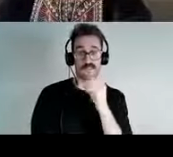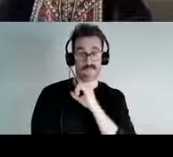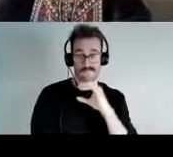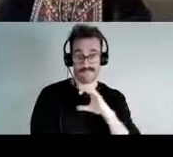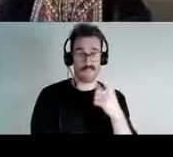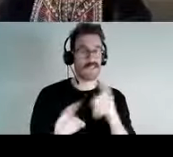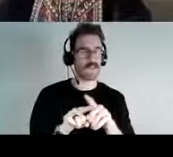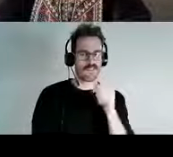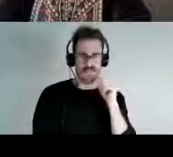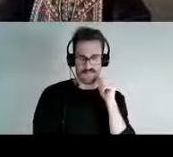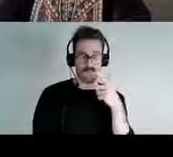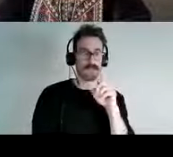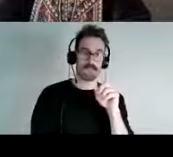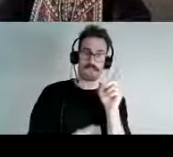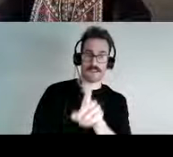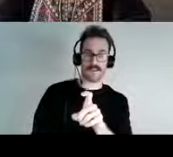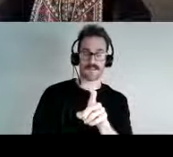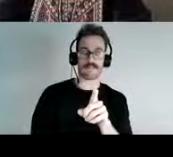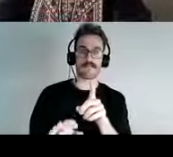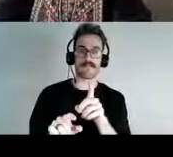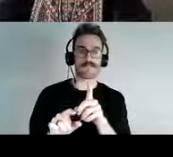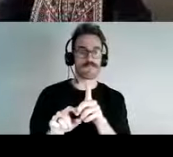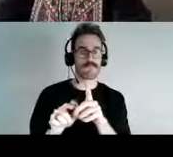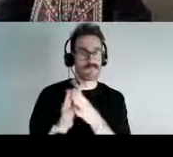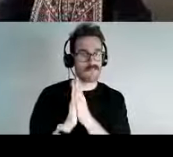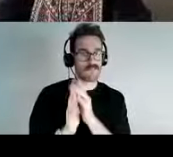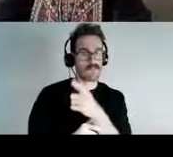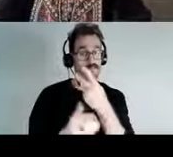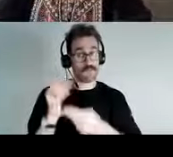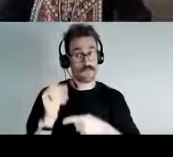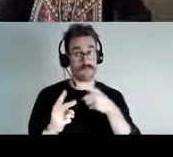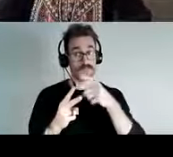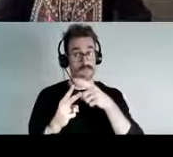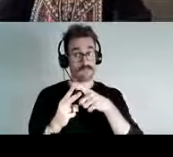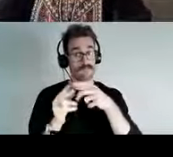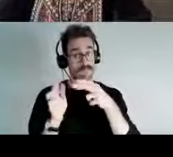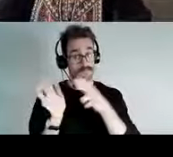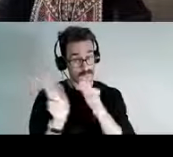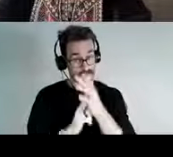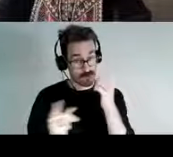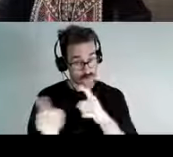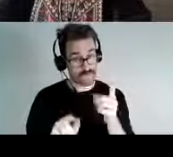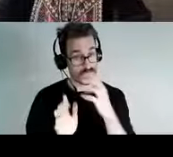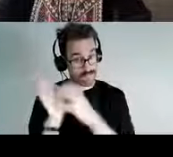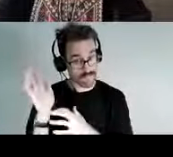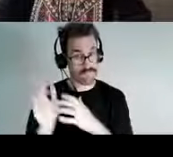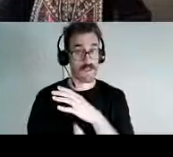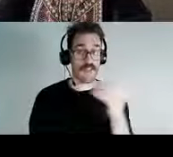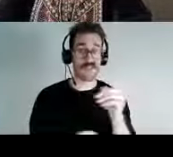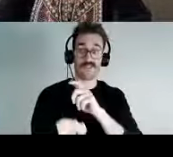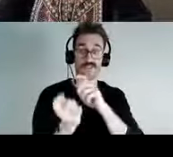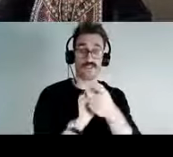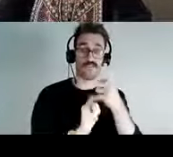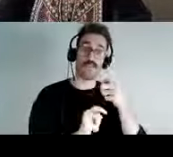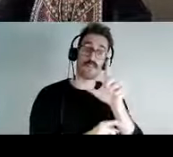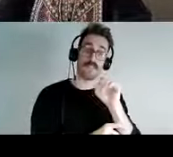asking for both the convention and for activism on and changes to long-term care. We're meeting tomorrow with the Office of